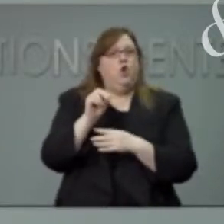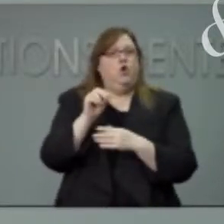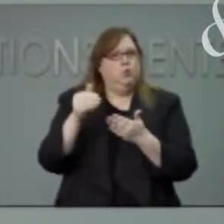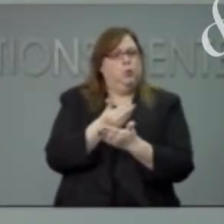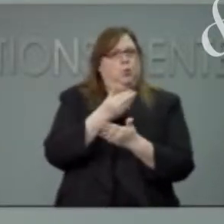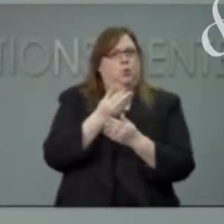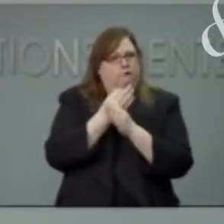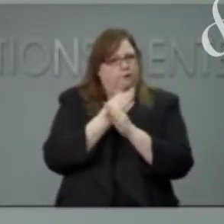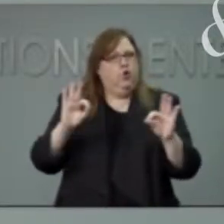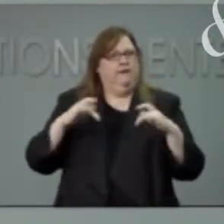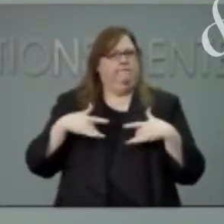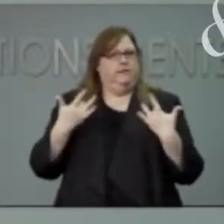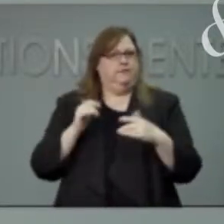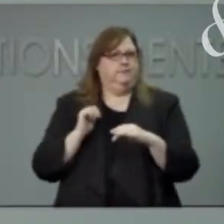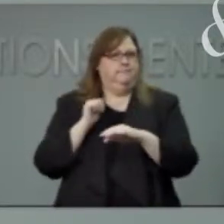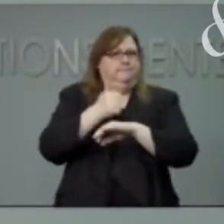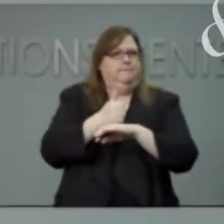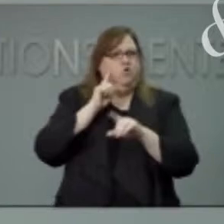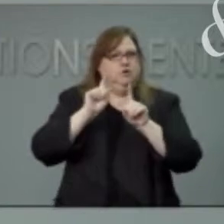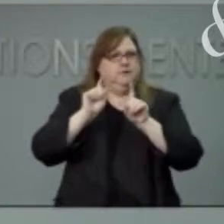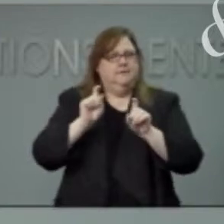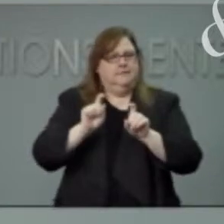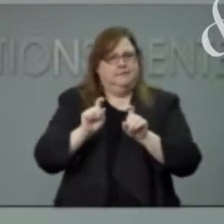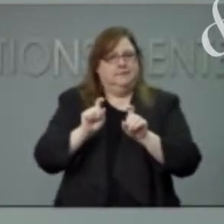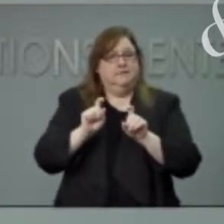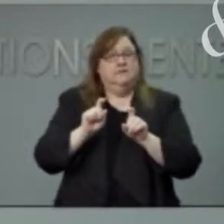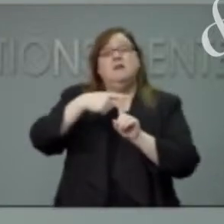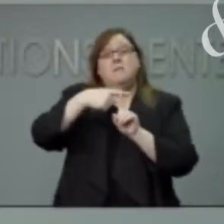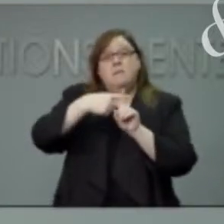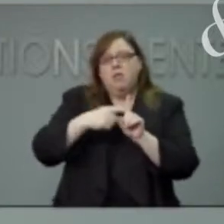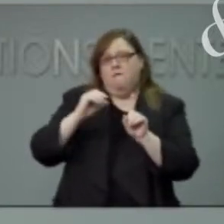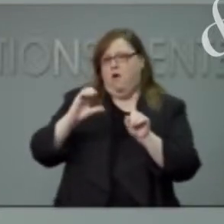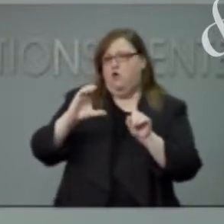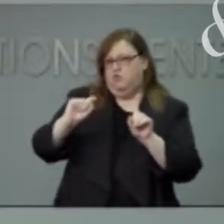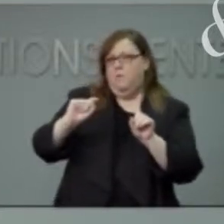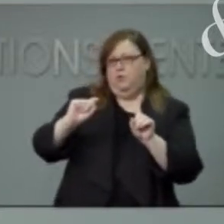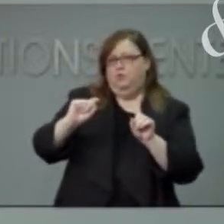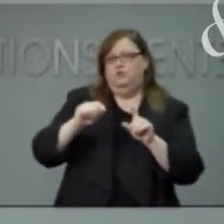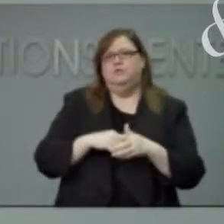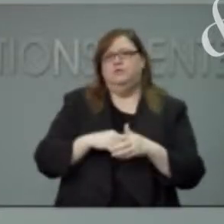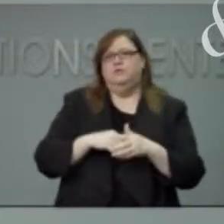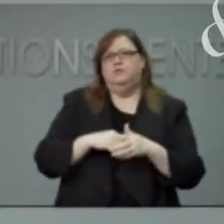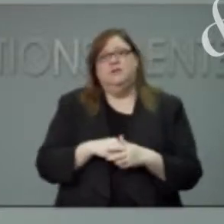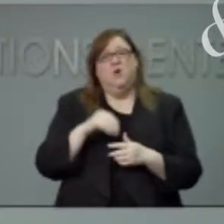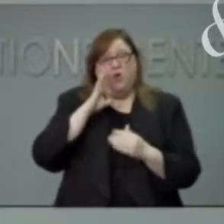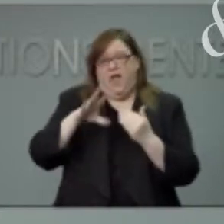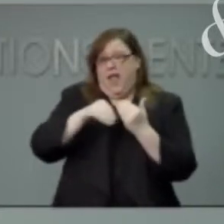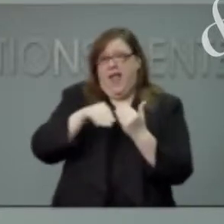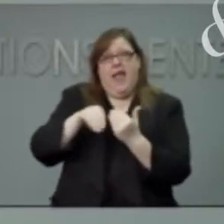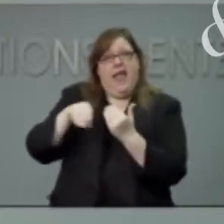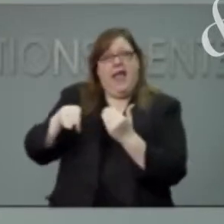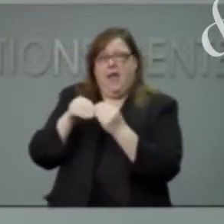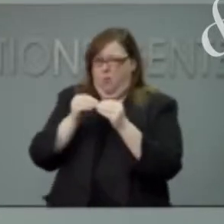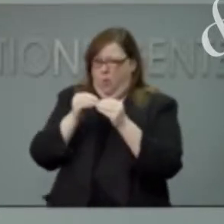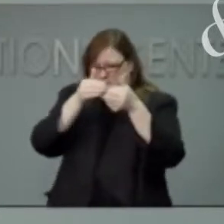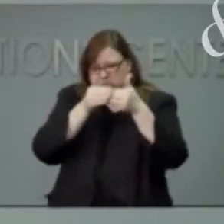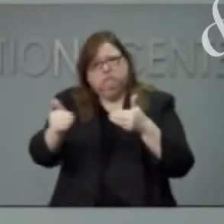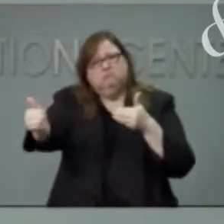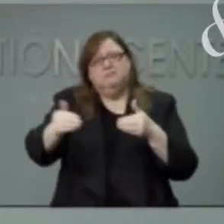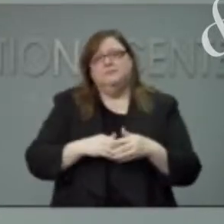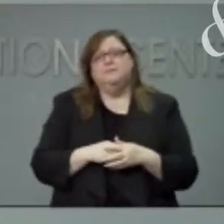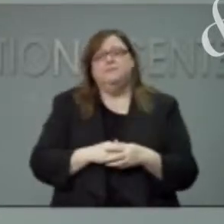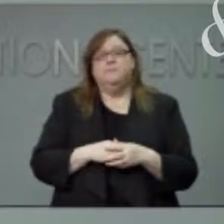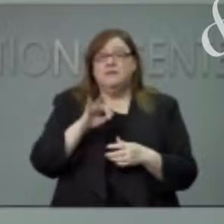events planned in communities across this state in the month of October, with more added every day. Anyone who